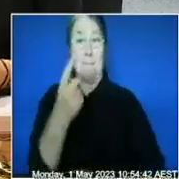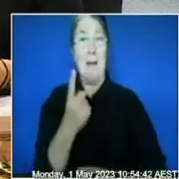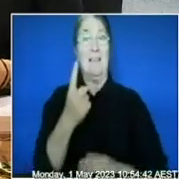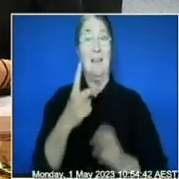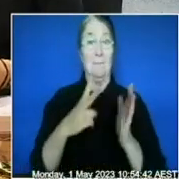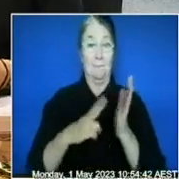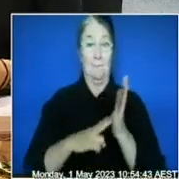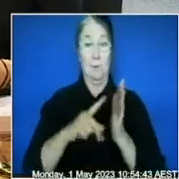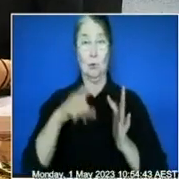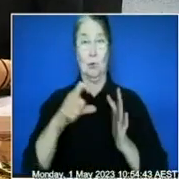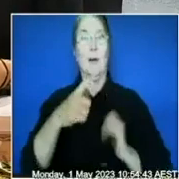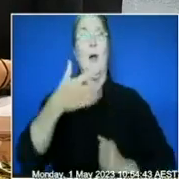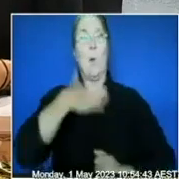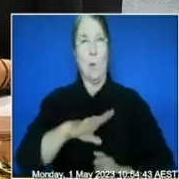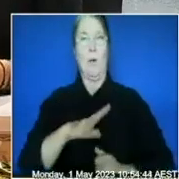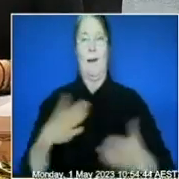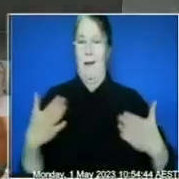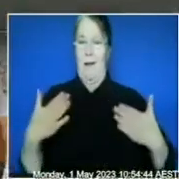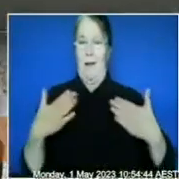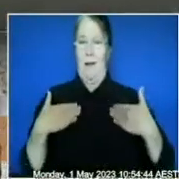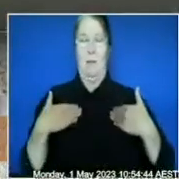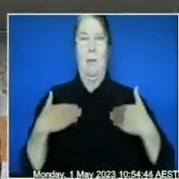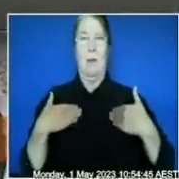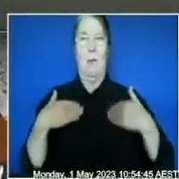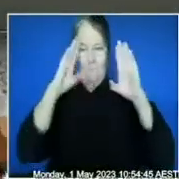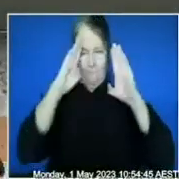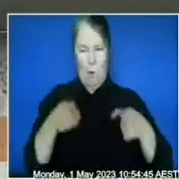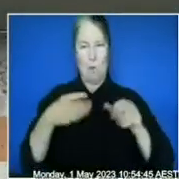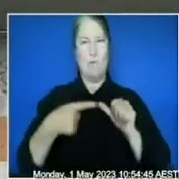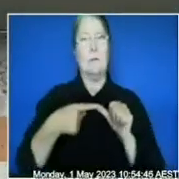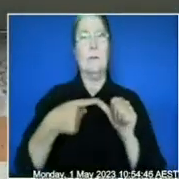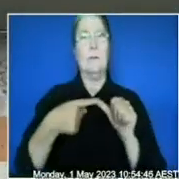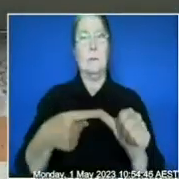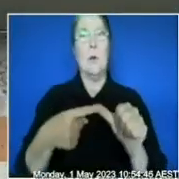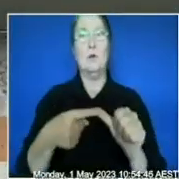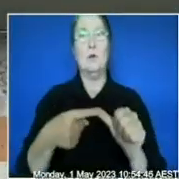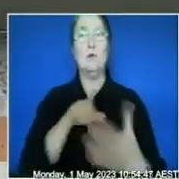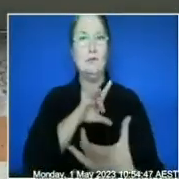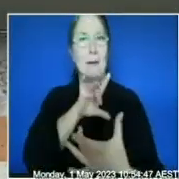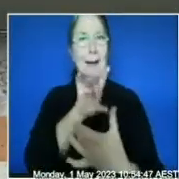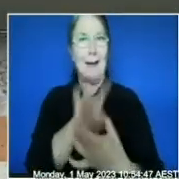Yoorrook was given a presentation